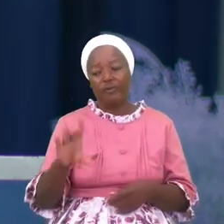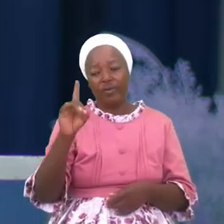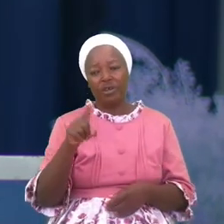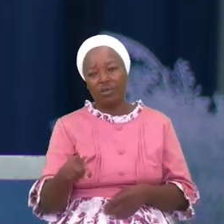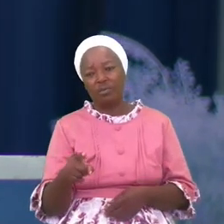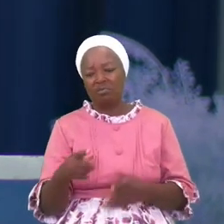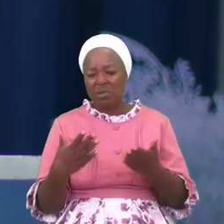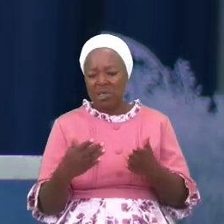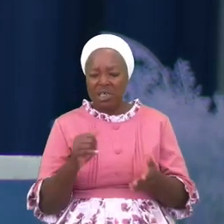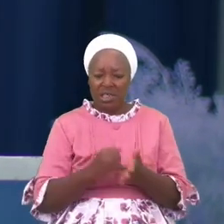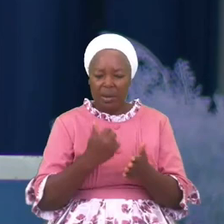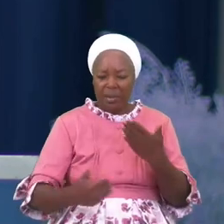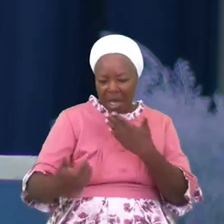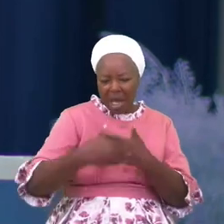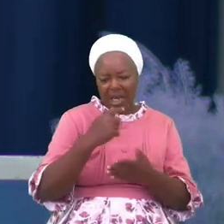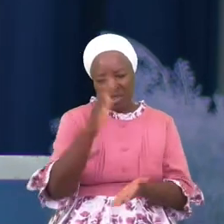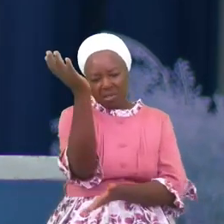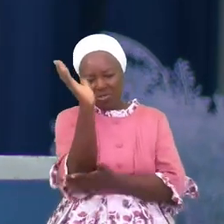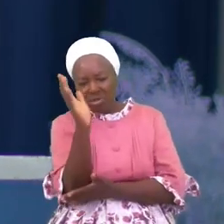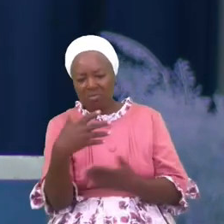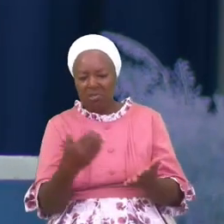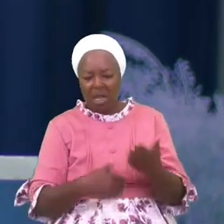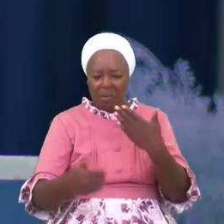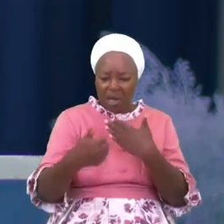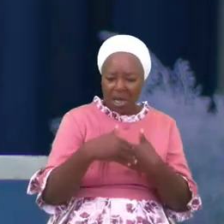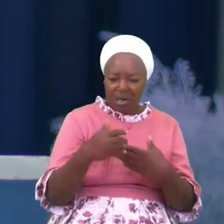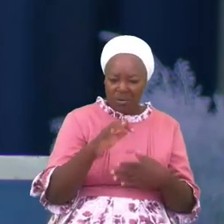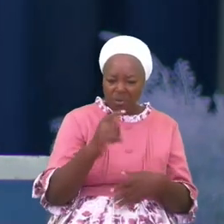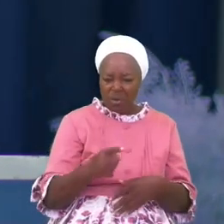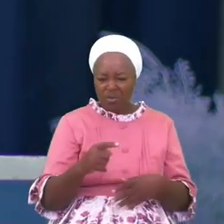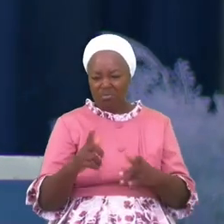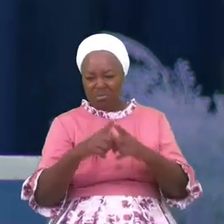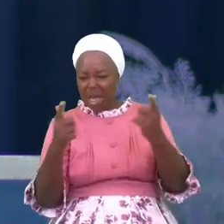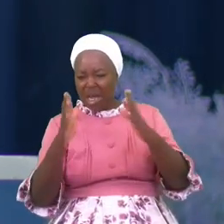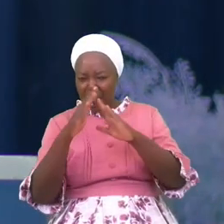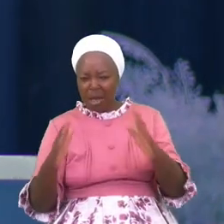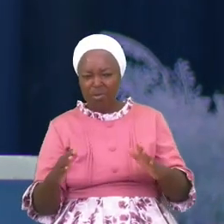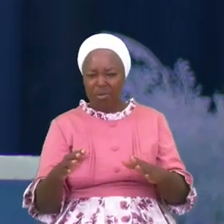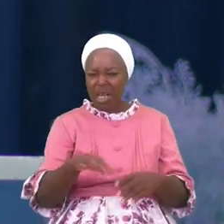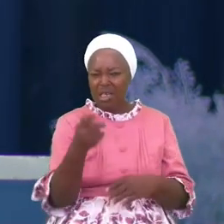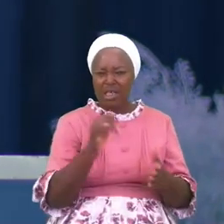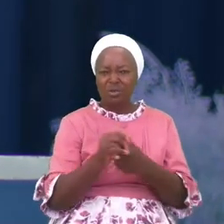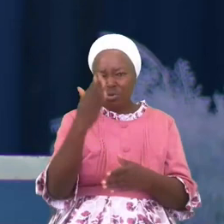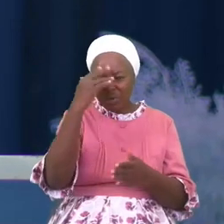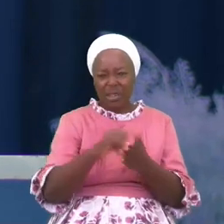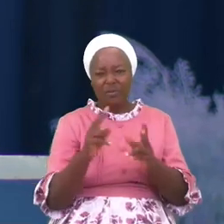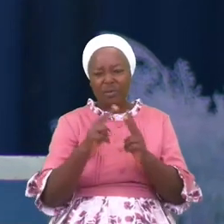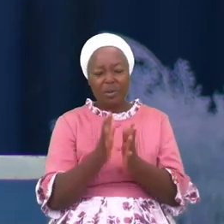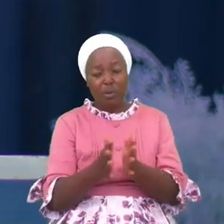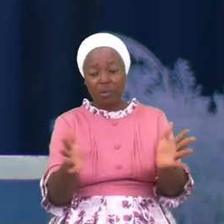place. Any of the popular place that can easily be located, just tell